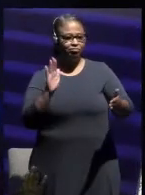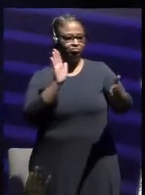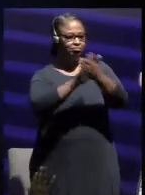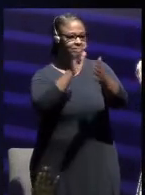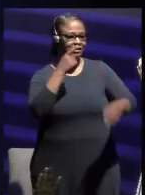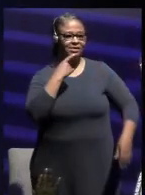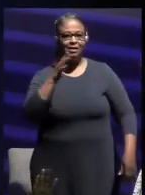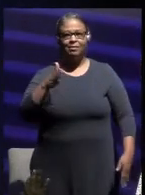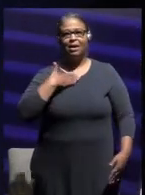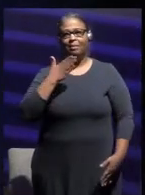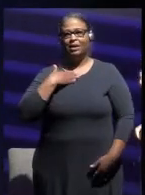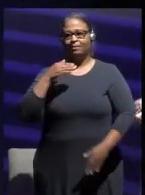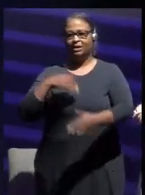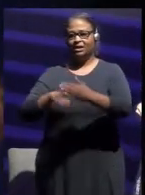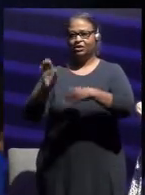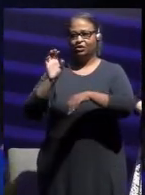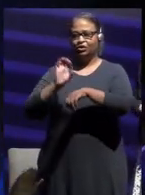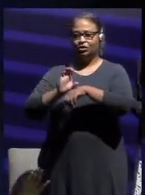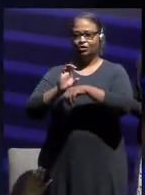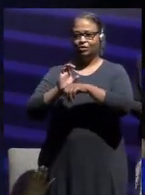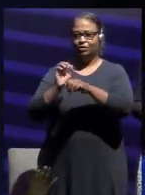Church today.